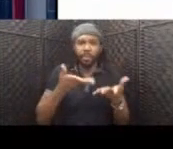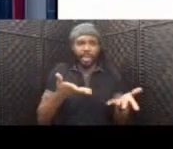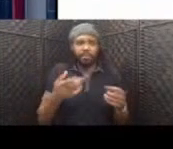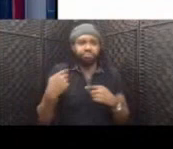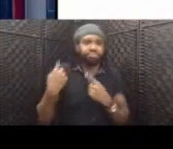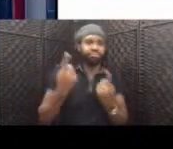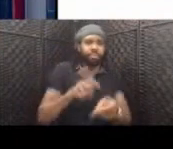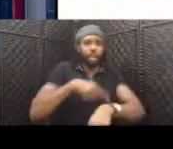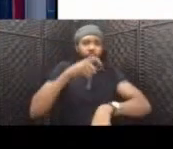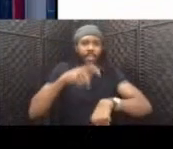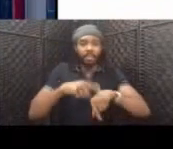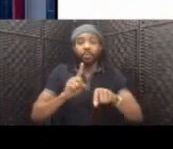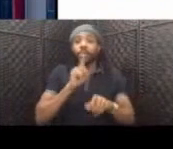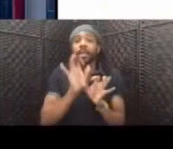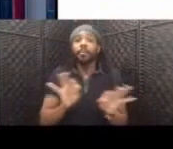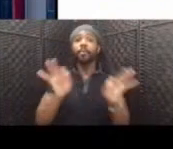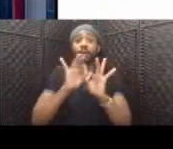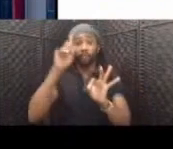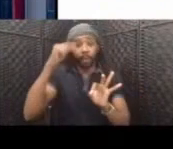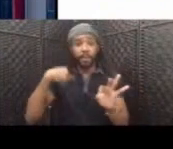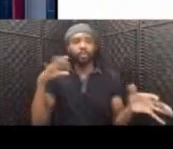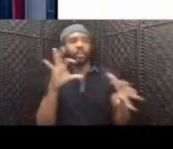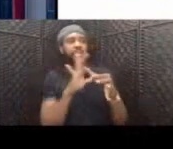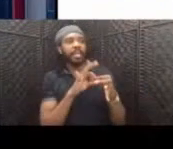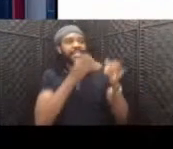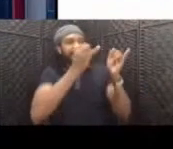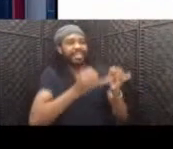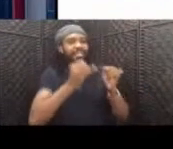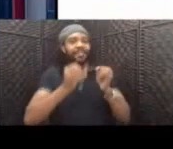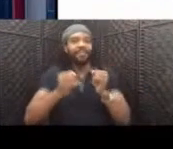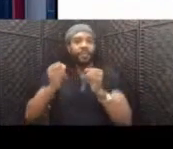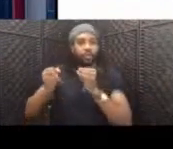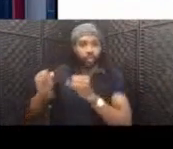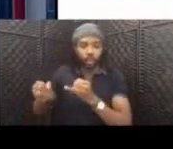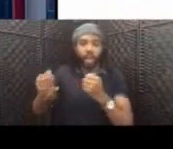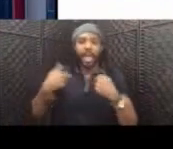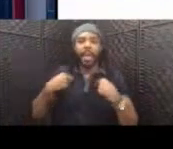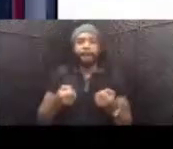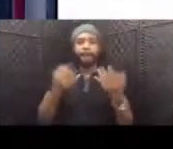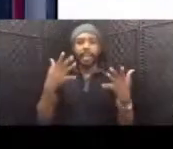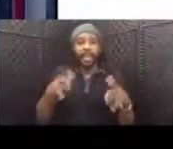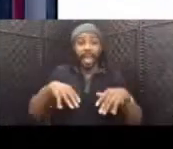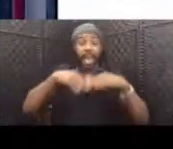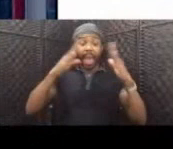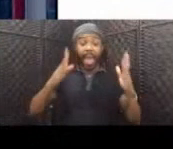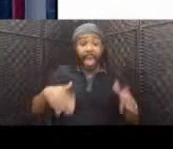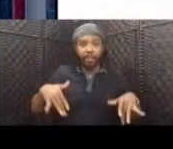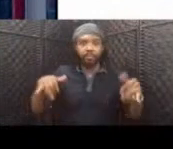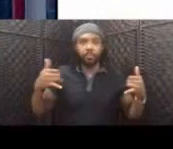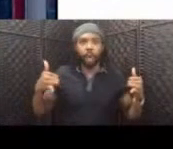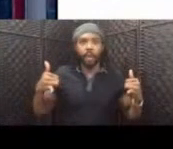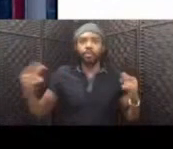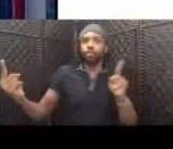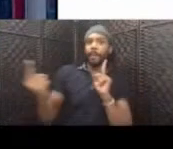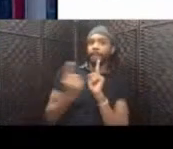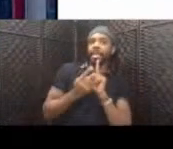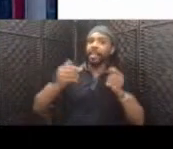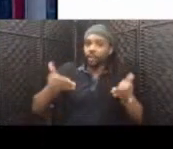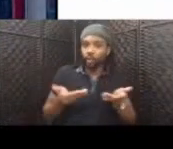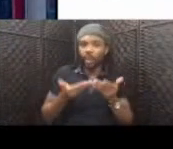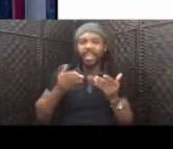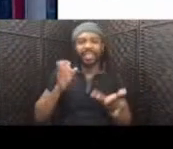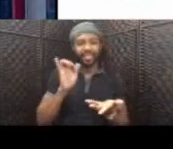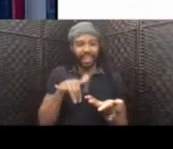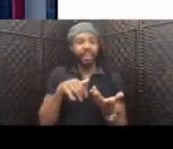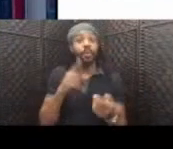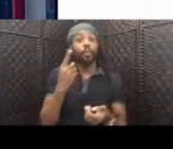really important that we were connecting with people on an individual basis. And so we had a lot of house parties, kind of meet and greet type things. And so one of